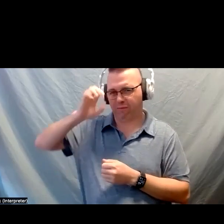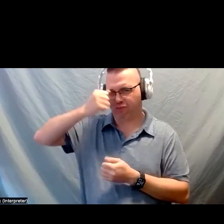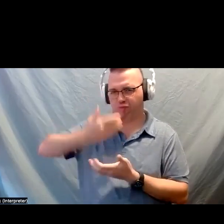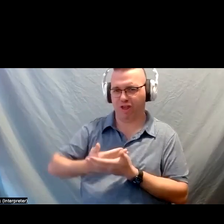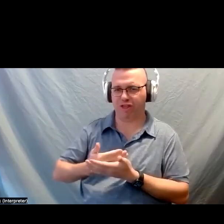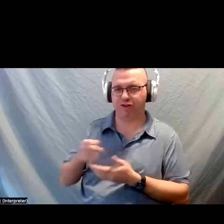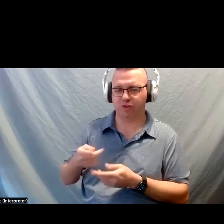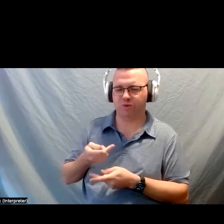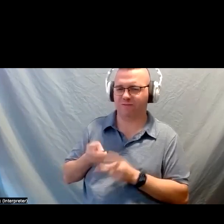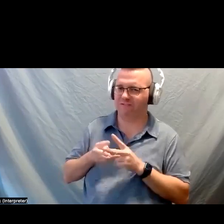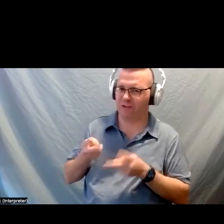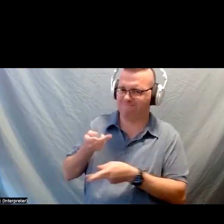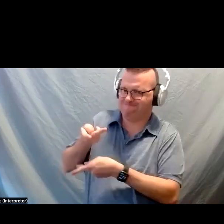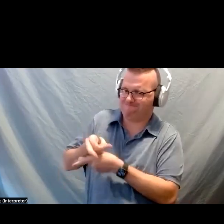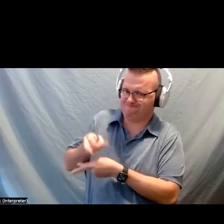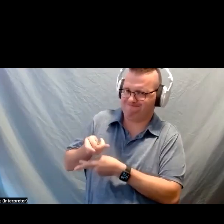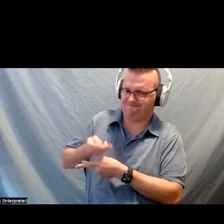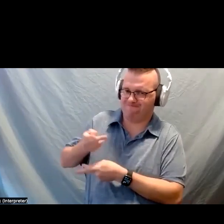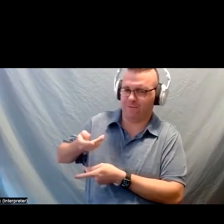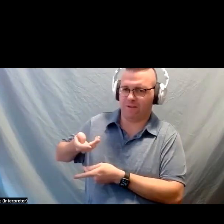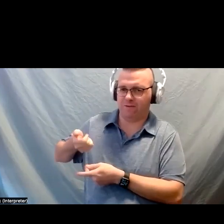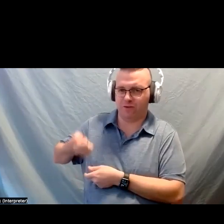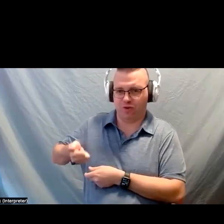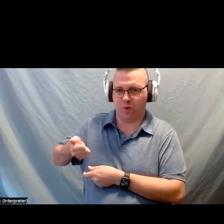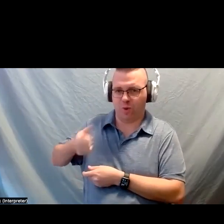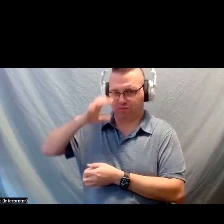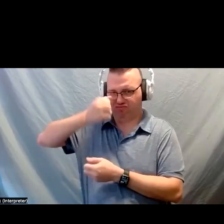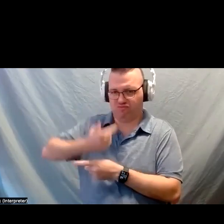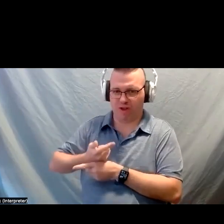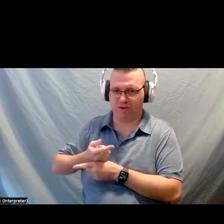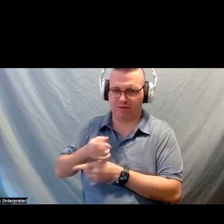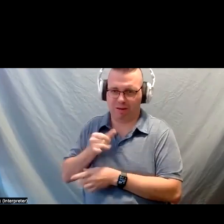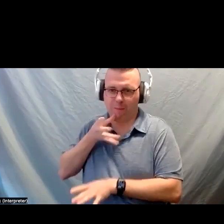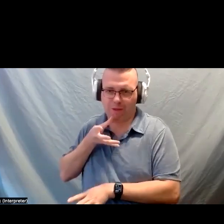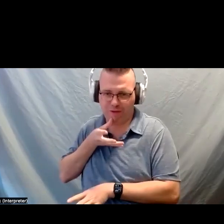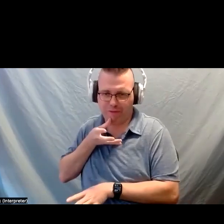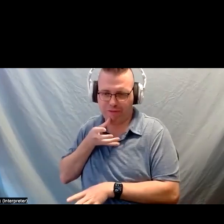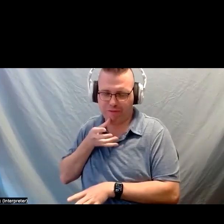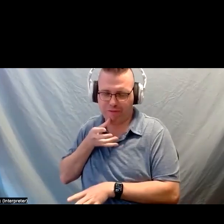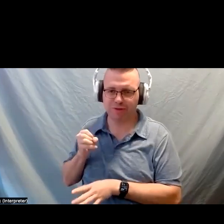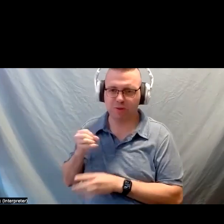in a mothering role to her baby brother there. And they stayed very close all their lives.